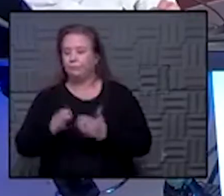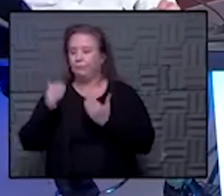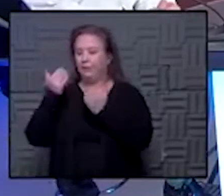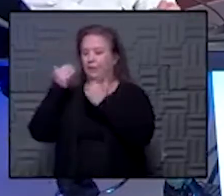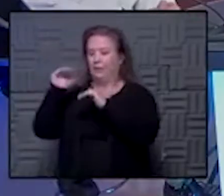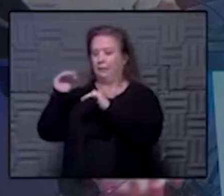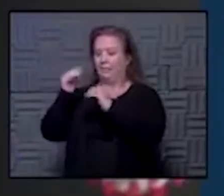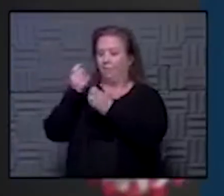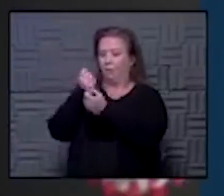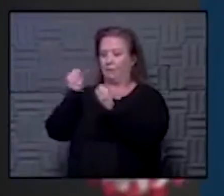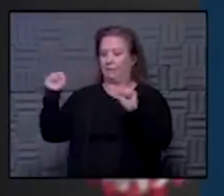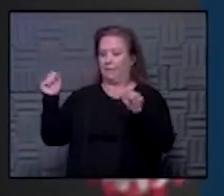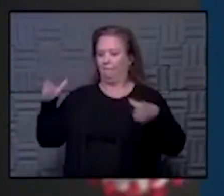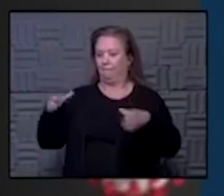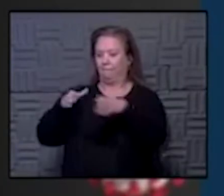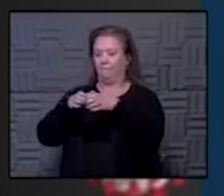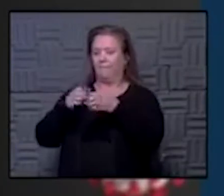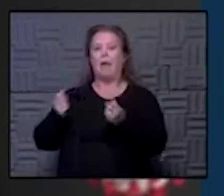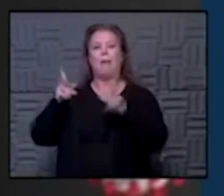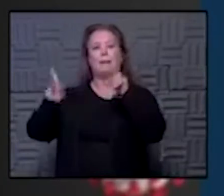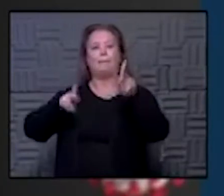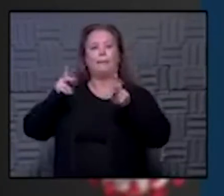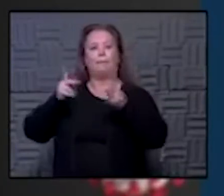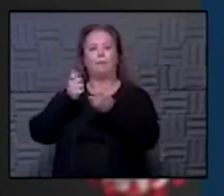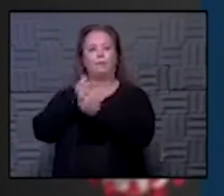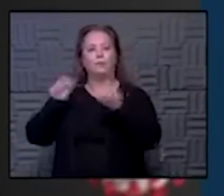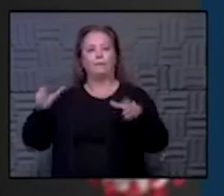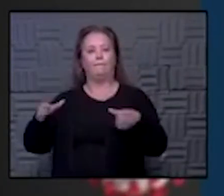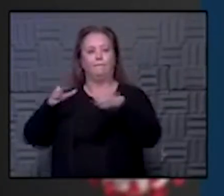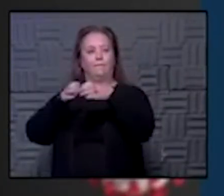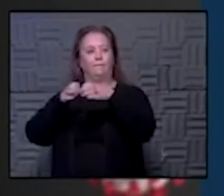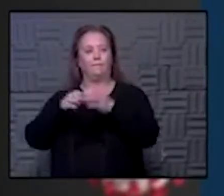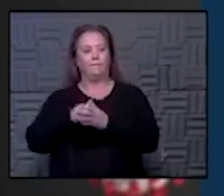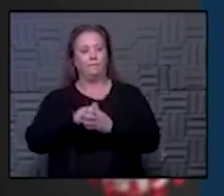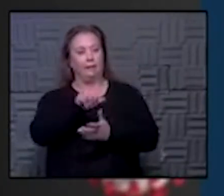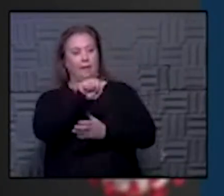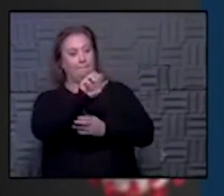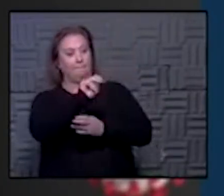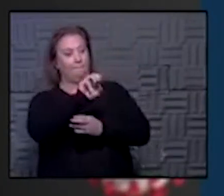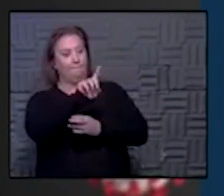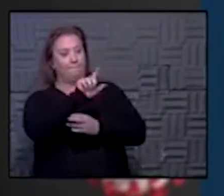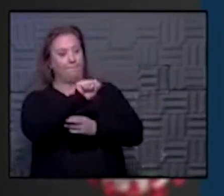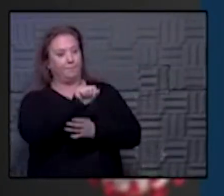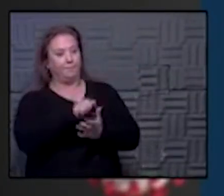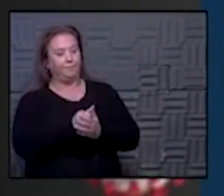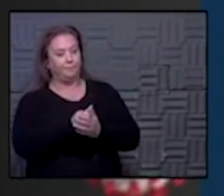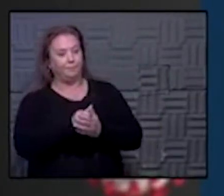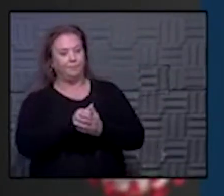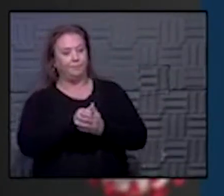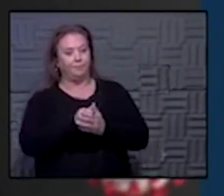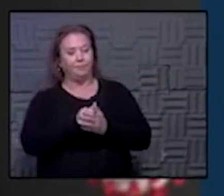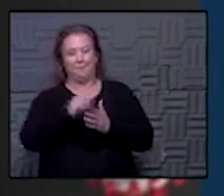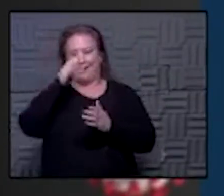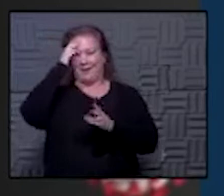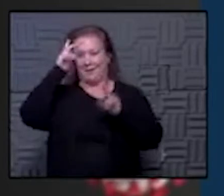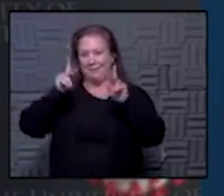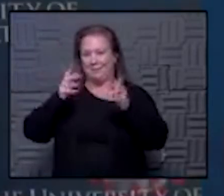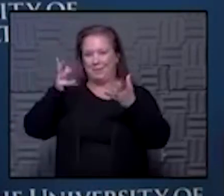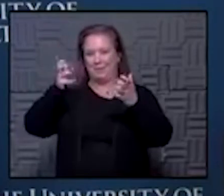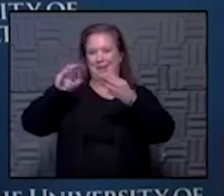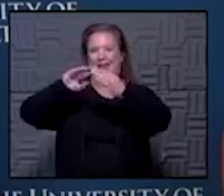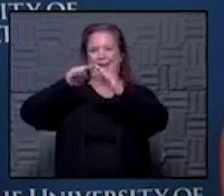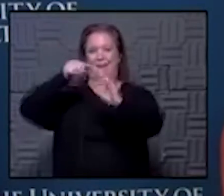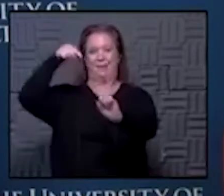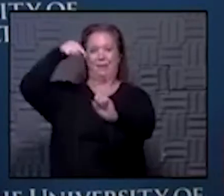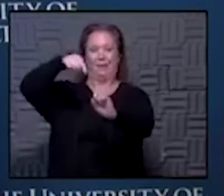safe gathering? Go ahead, Amanda. Yeah, so I know people want a